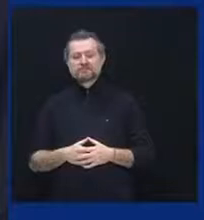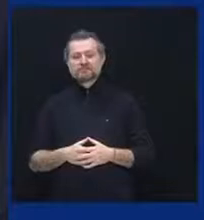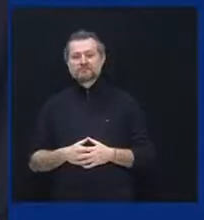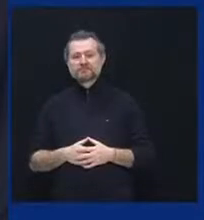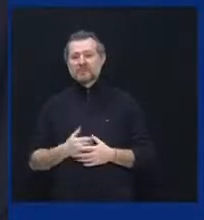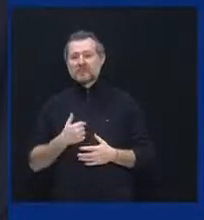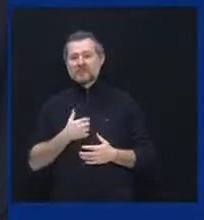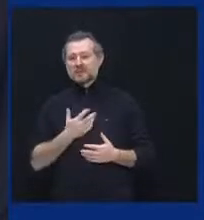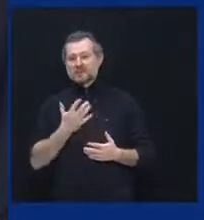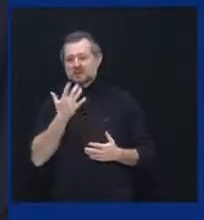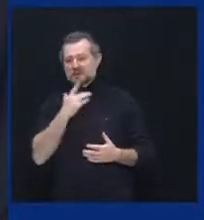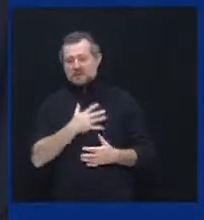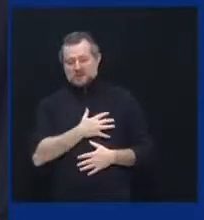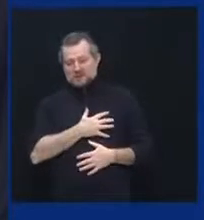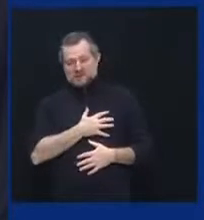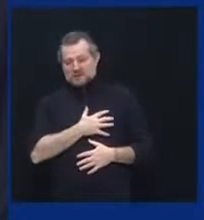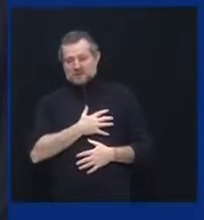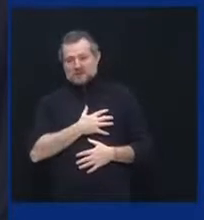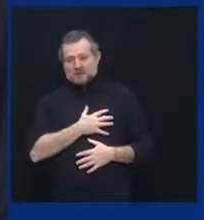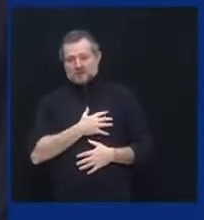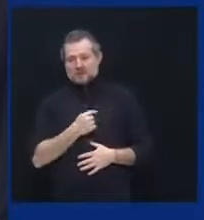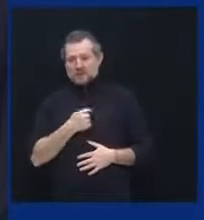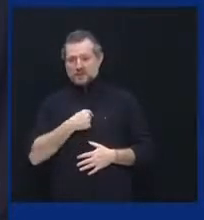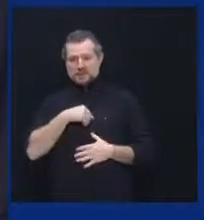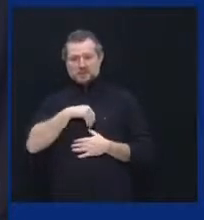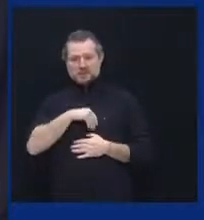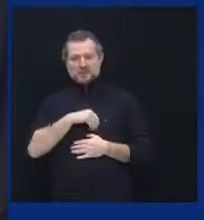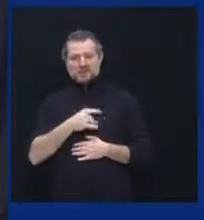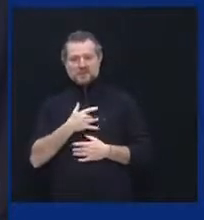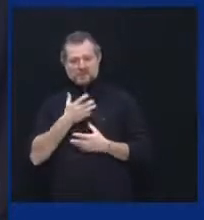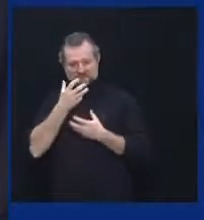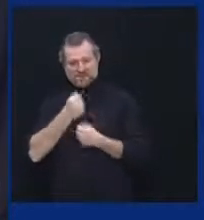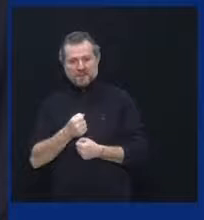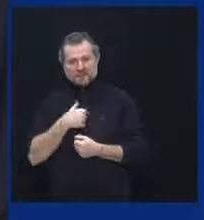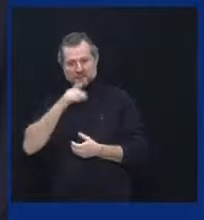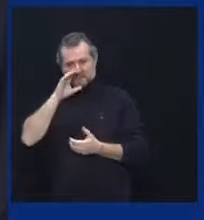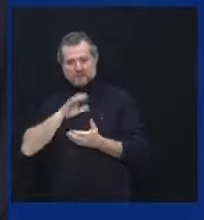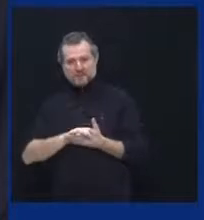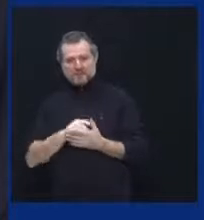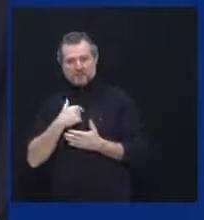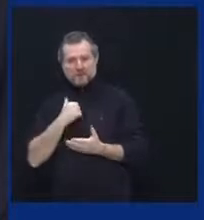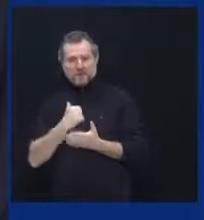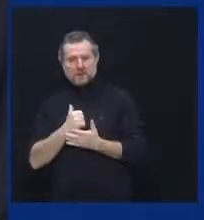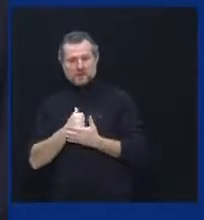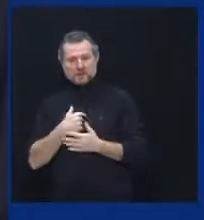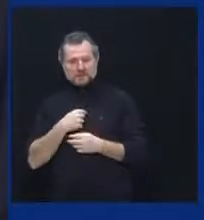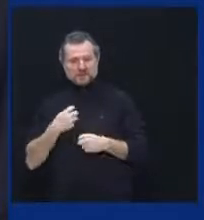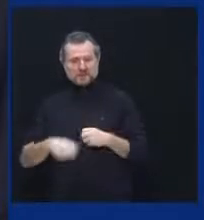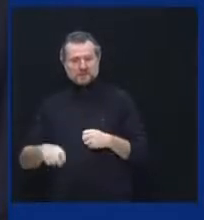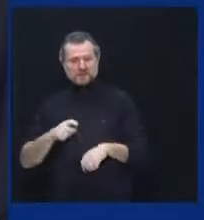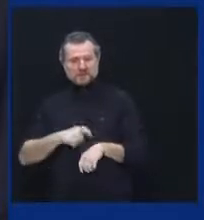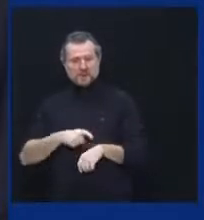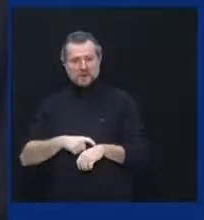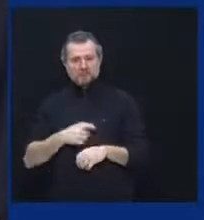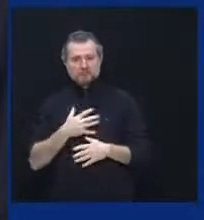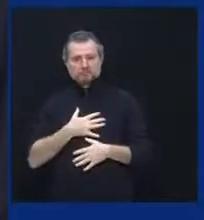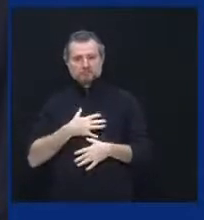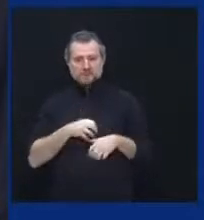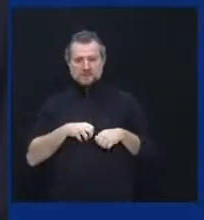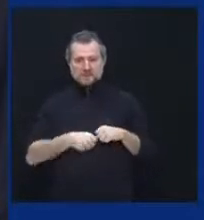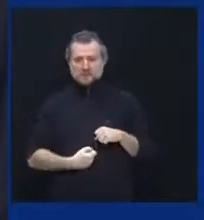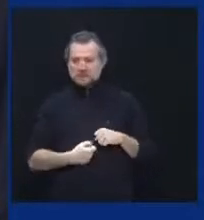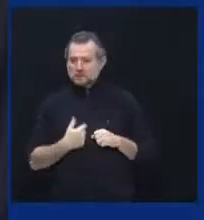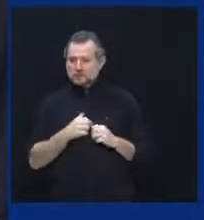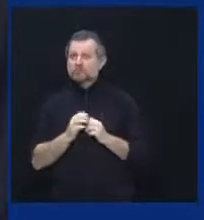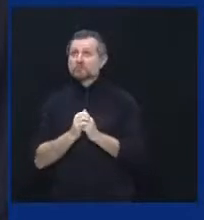luckily, I'm blessed with faith, and that helped me at times of pain.